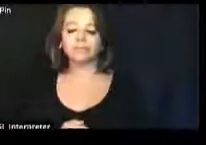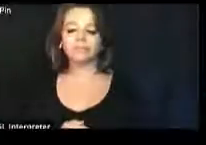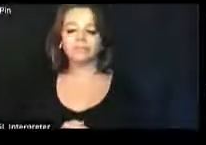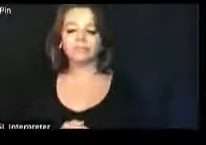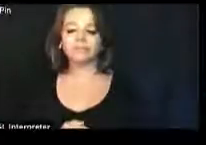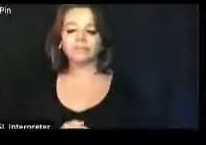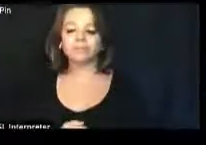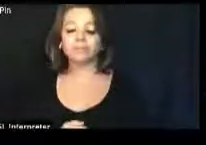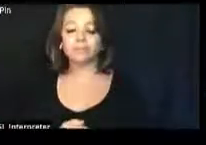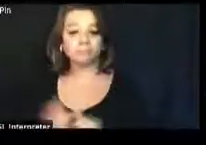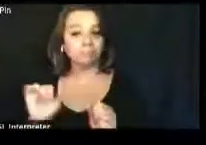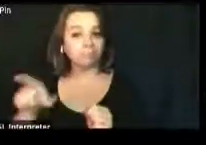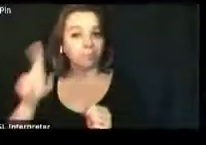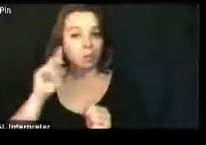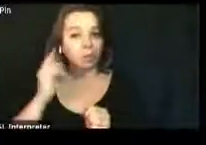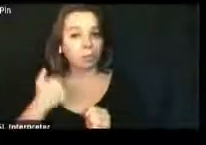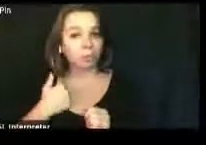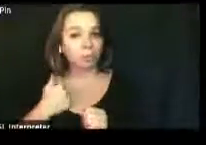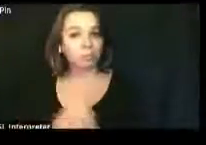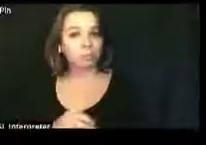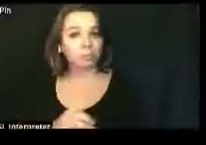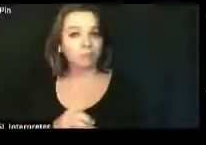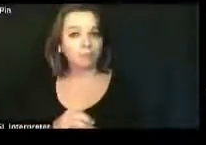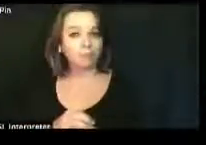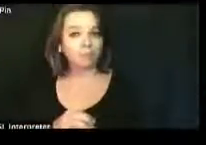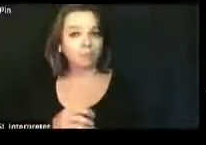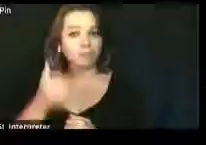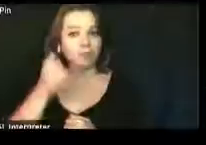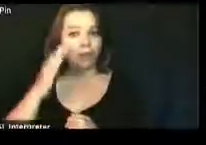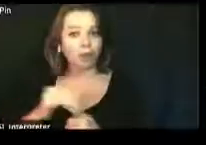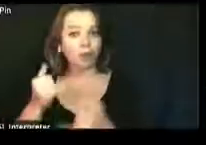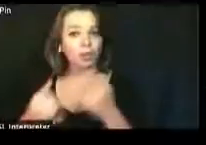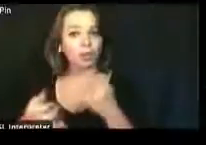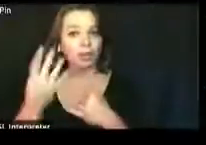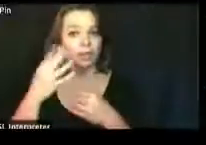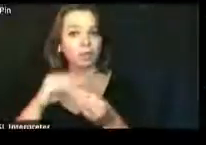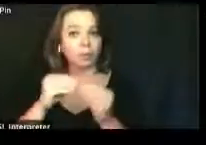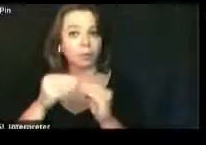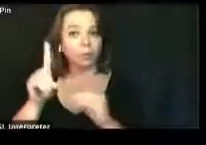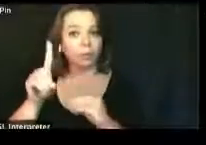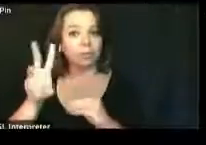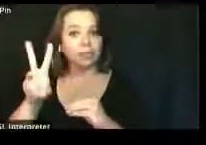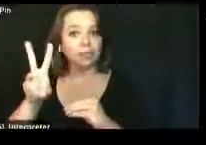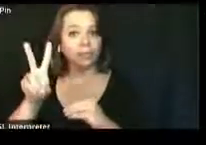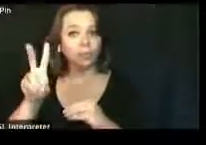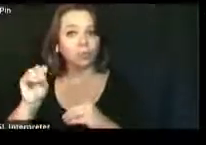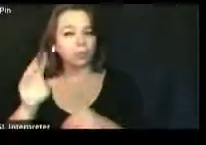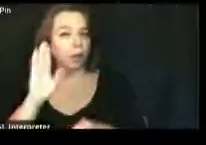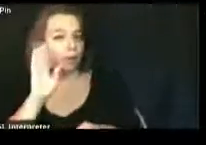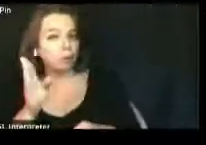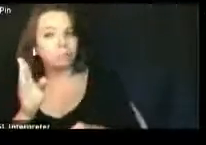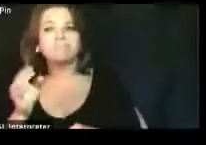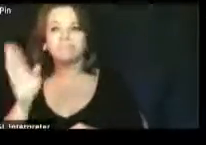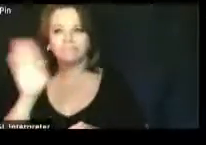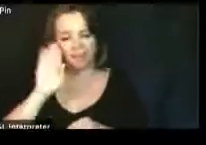Can you hear me? Caller with the last four 1620. Hello? Hello, the floor is